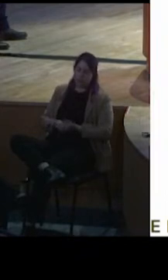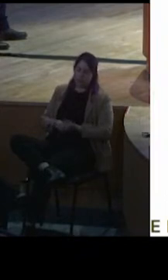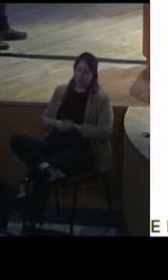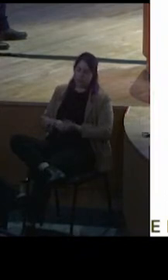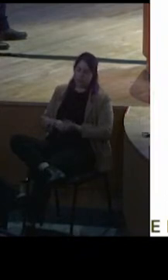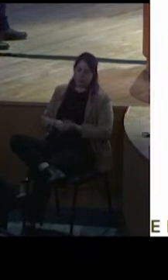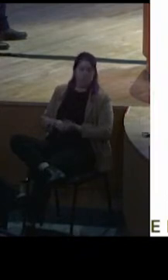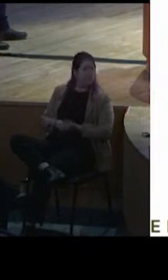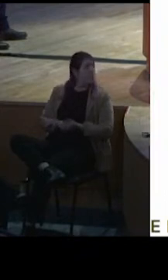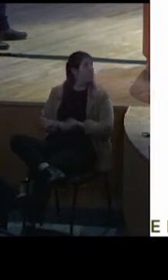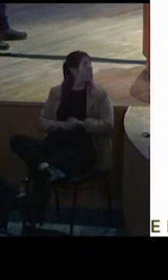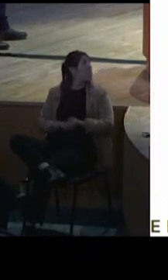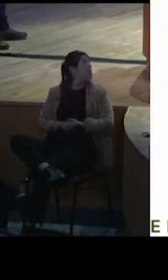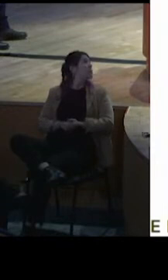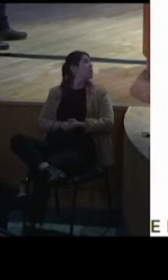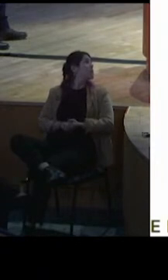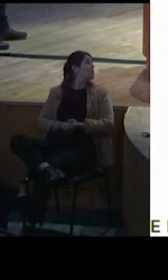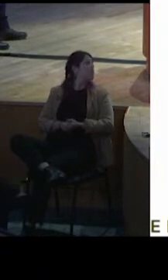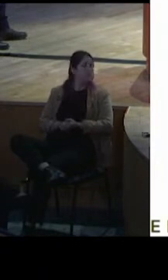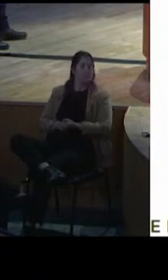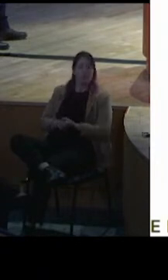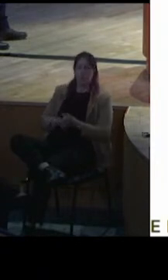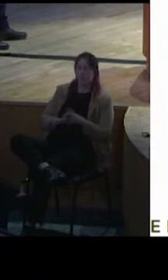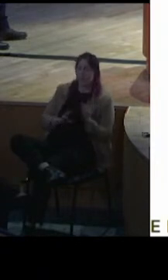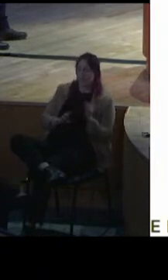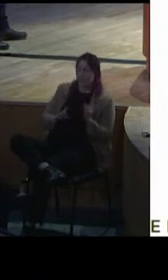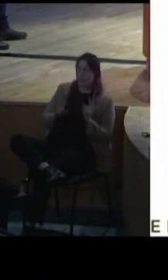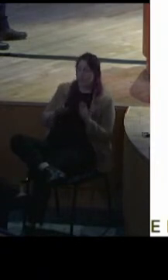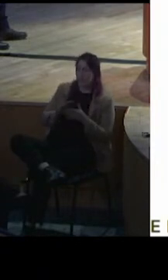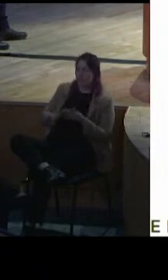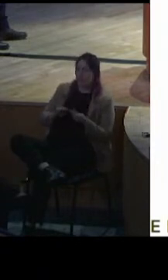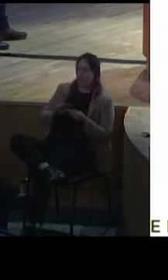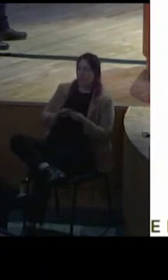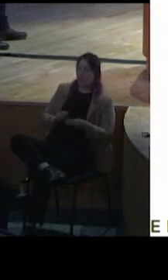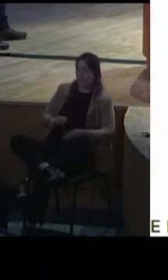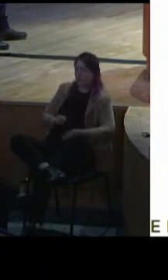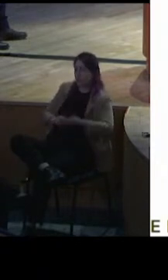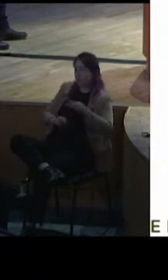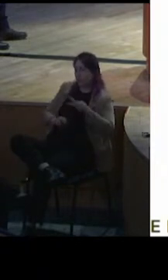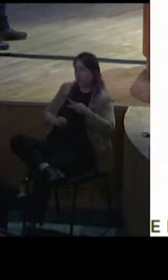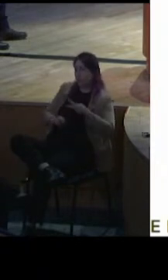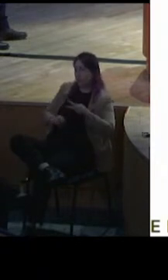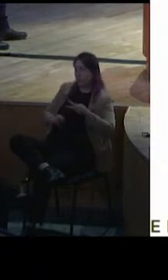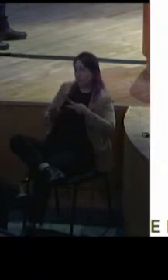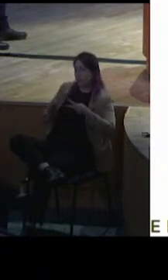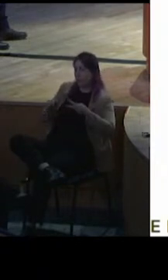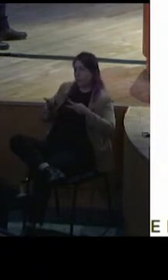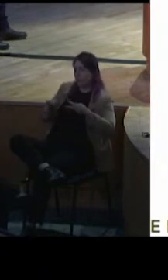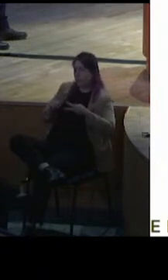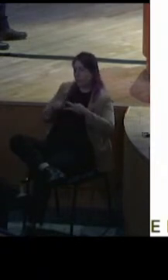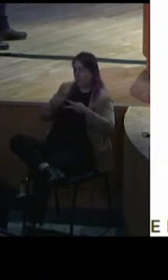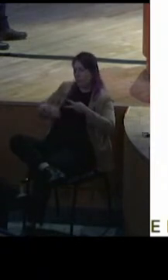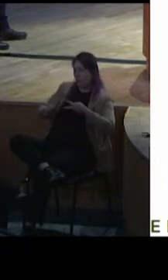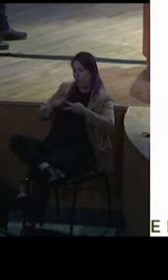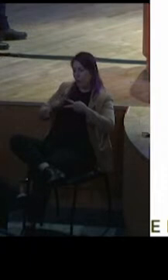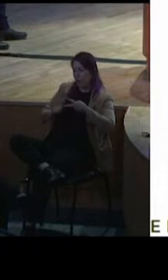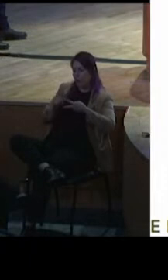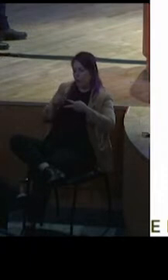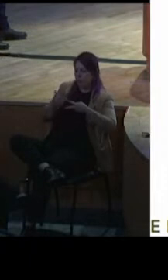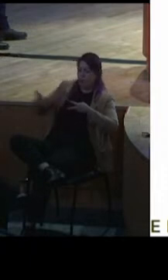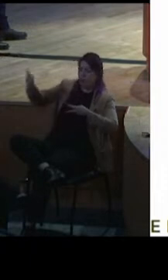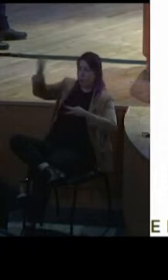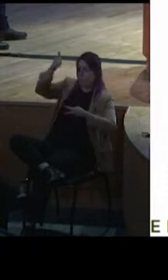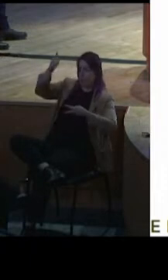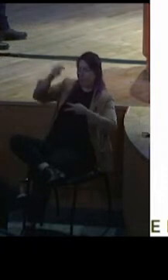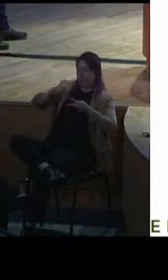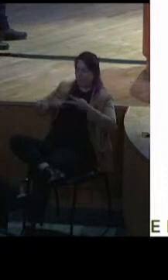as entities that are superior to the human race. They're born as the entity of fresh water and the entity of the ocean water. So